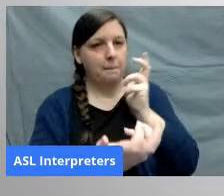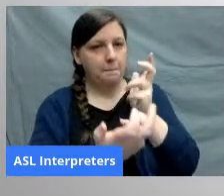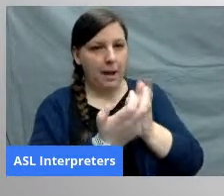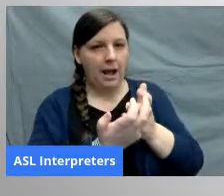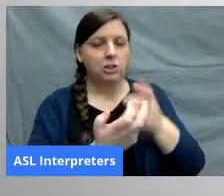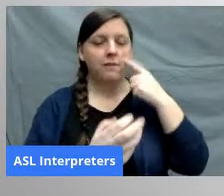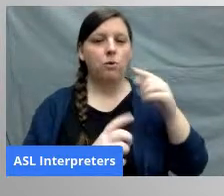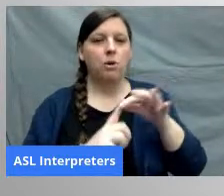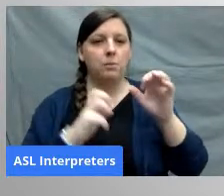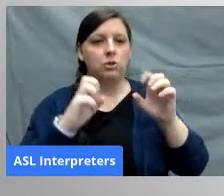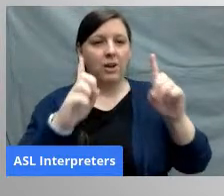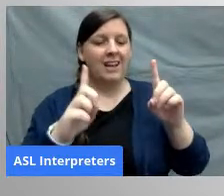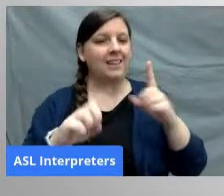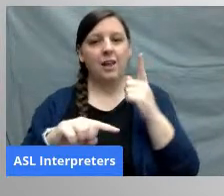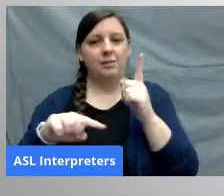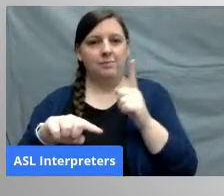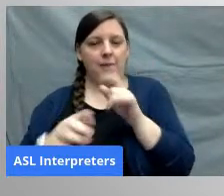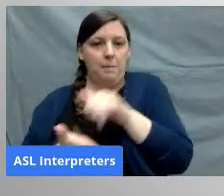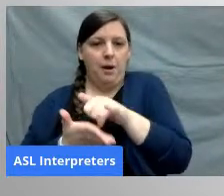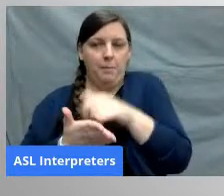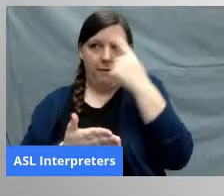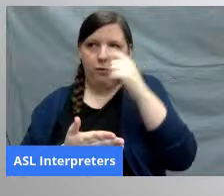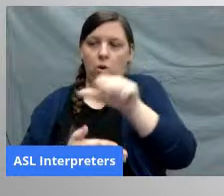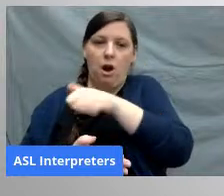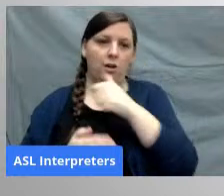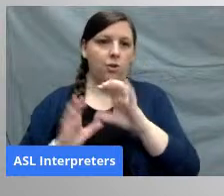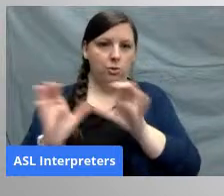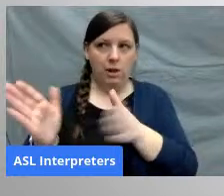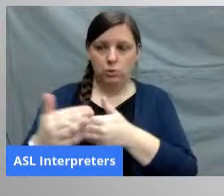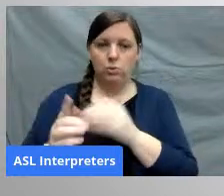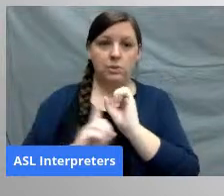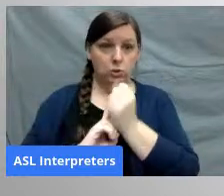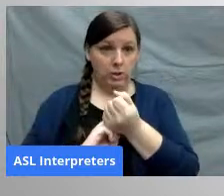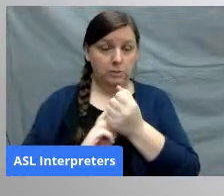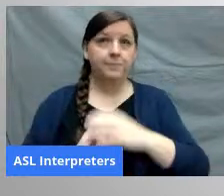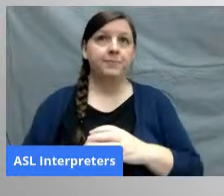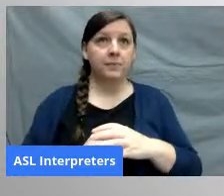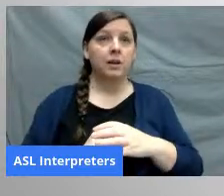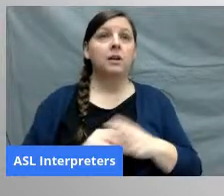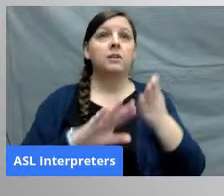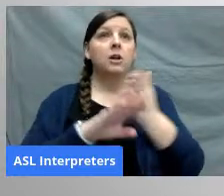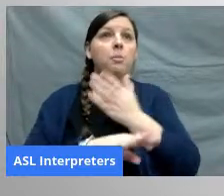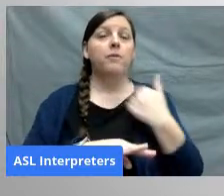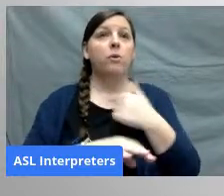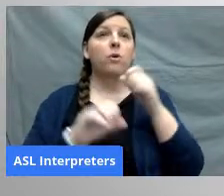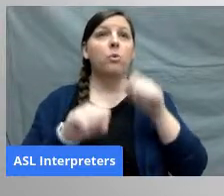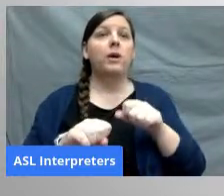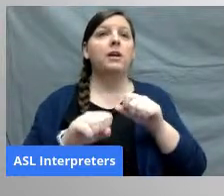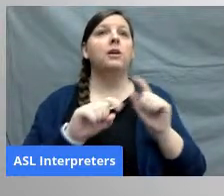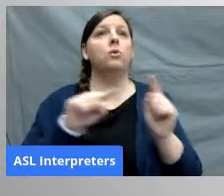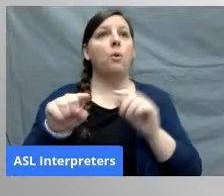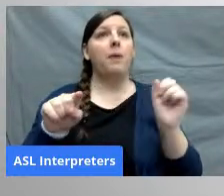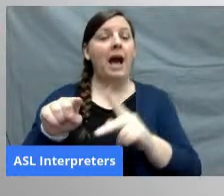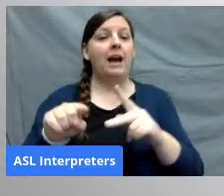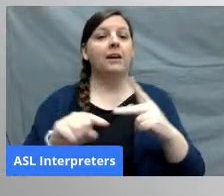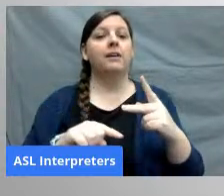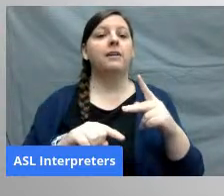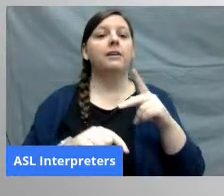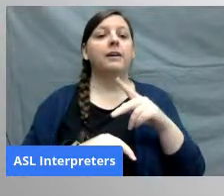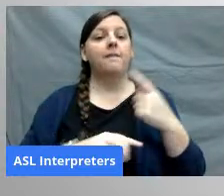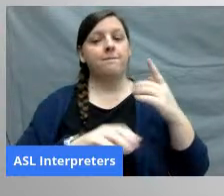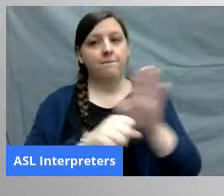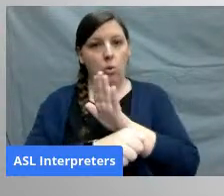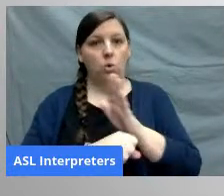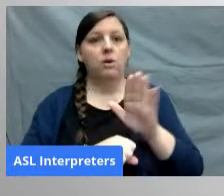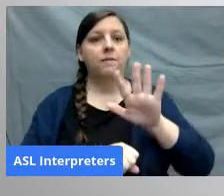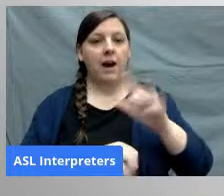other classrooms. So before we can get to a 5-day return, we have created an instructional model that